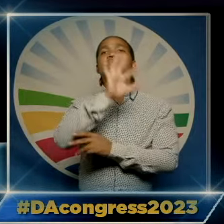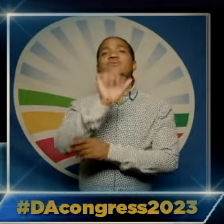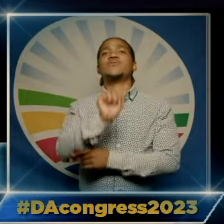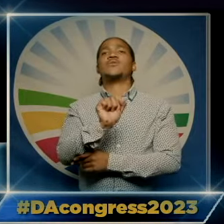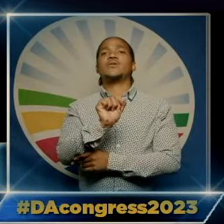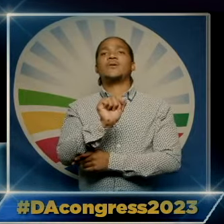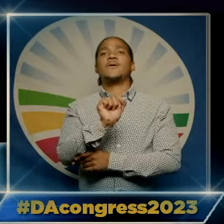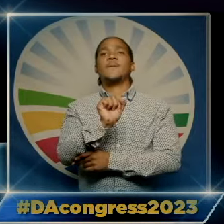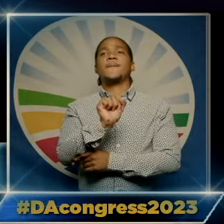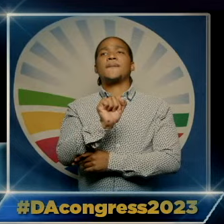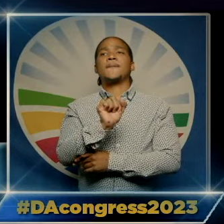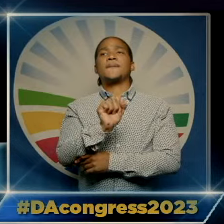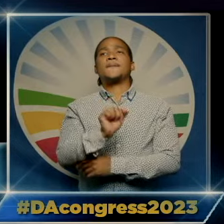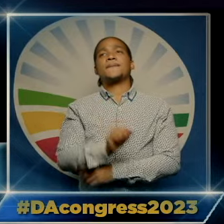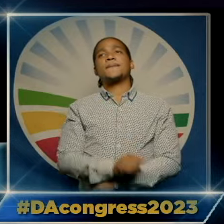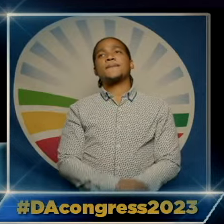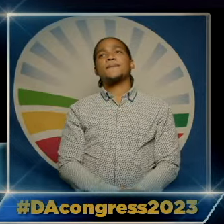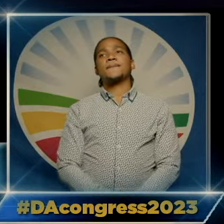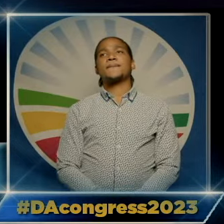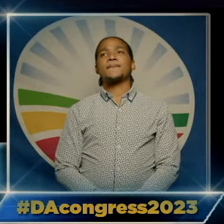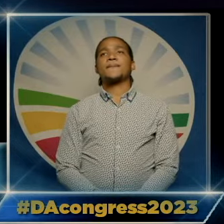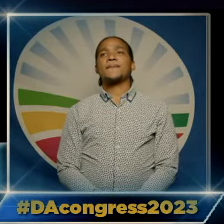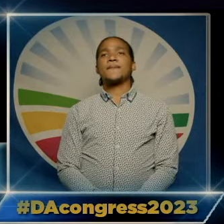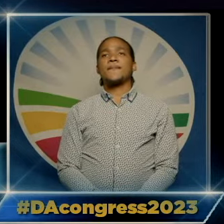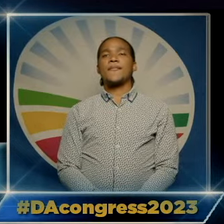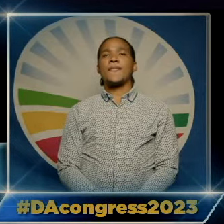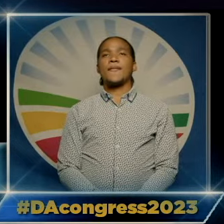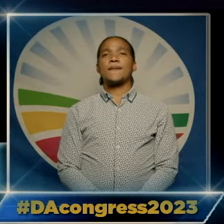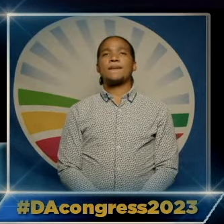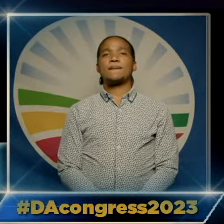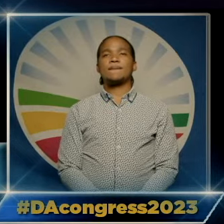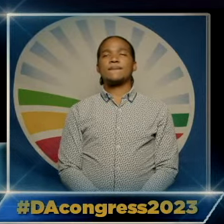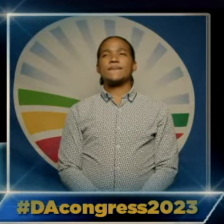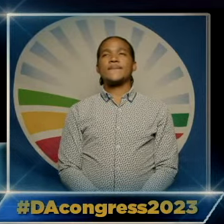Ons moet Suid-Afrika herbou.